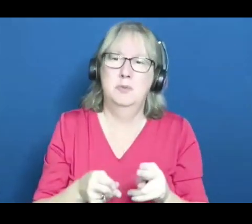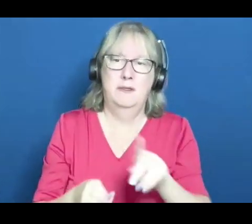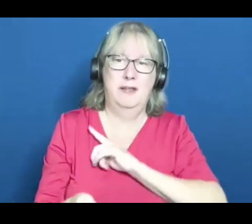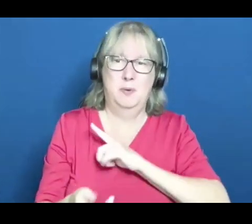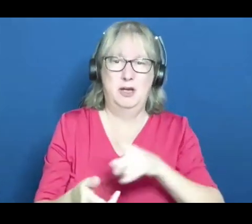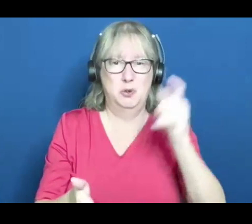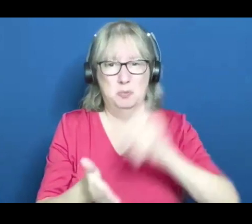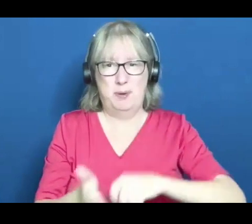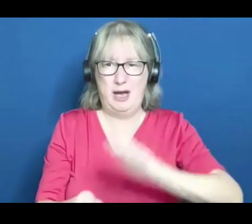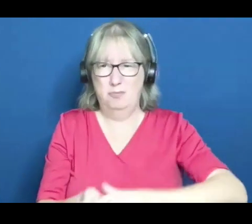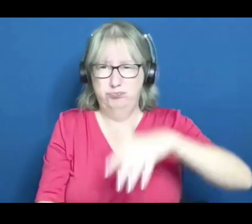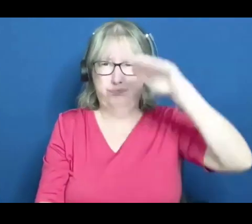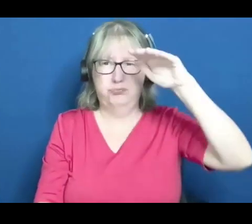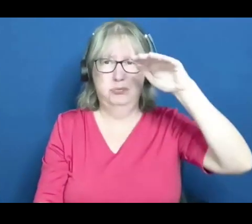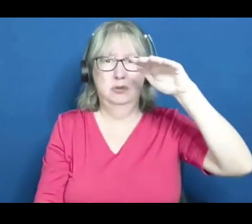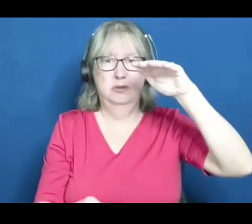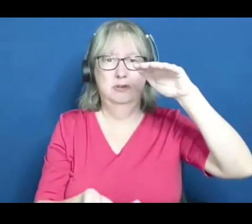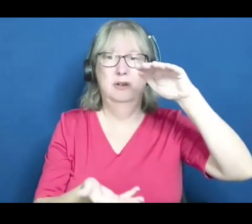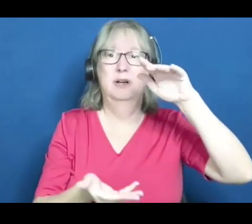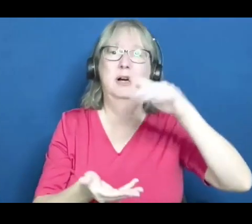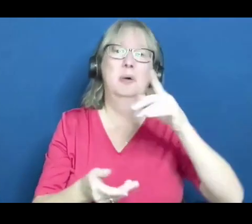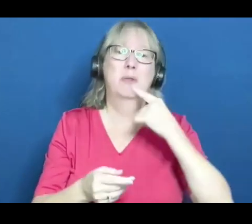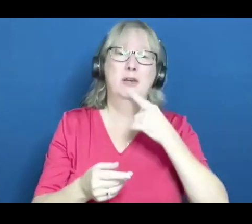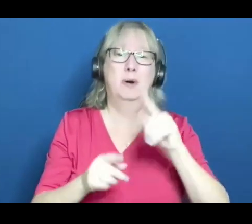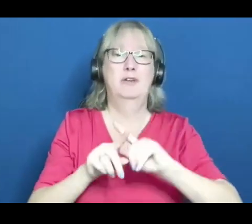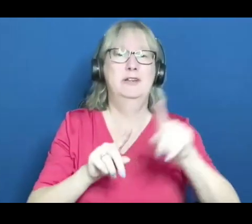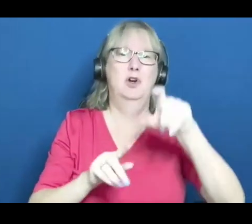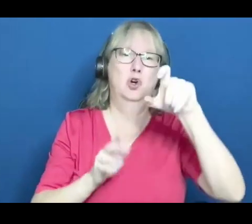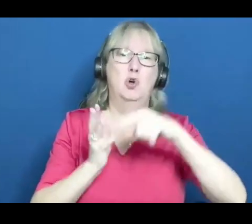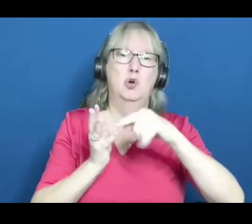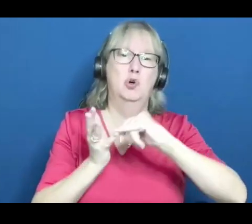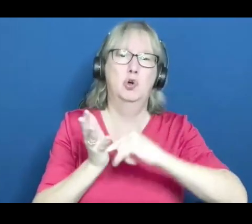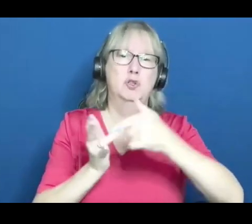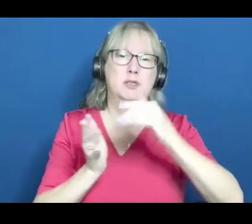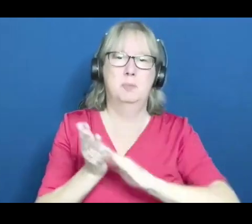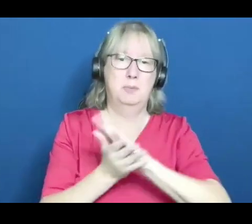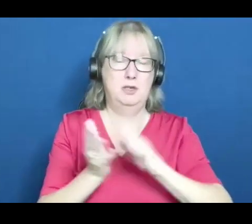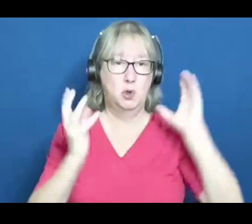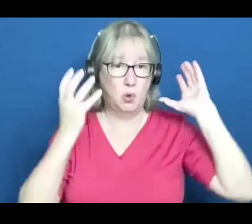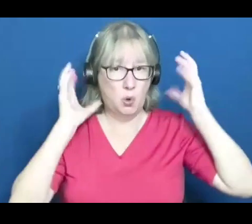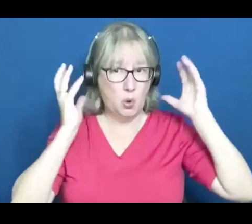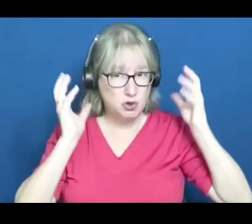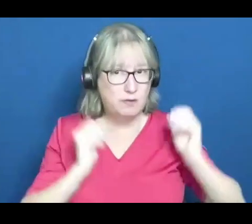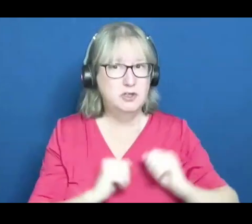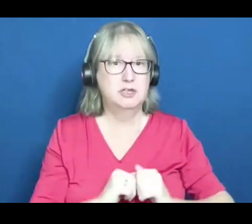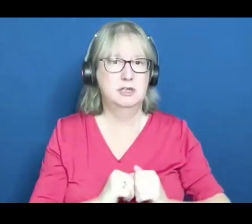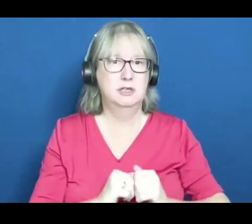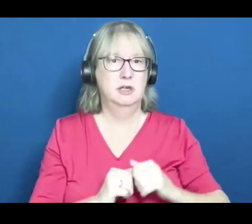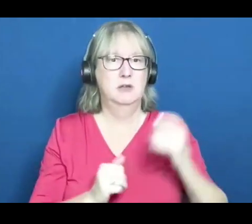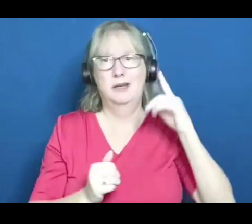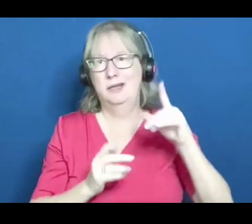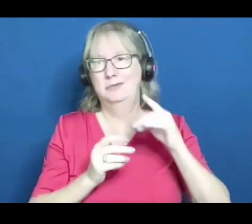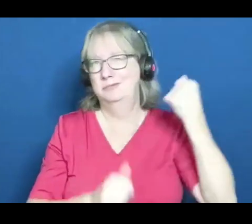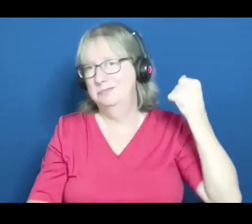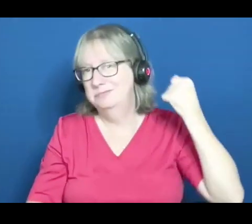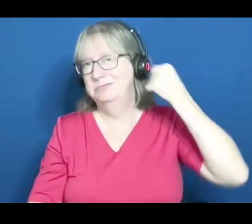load. And then you've got custom earplugs where you get an audiologist or somebody that's capable of taking an impression of the ear to